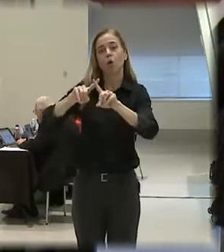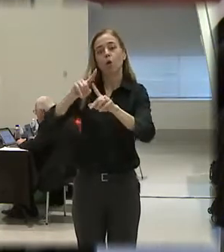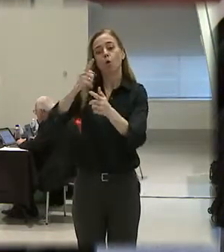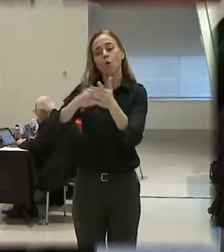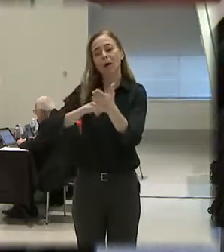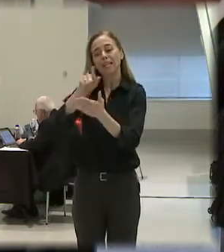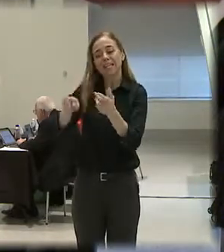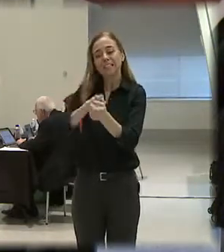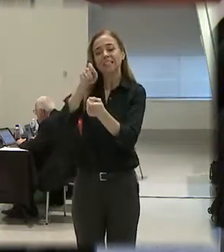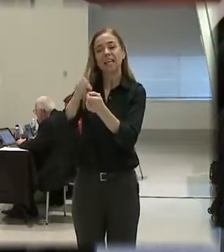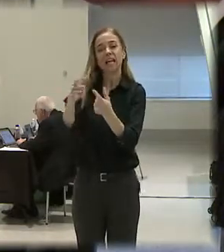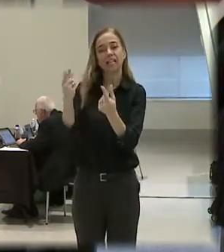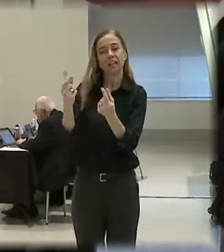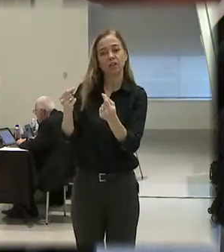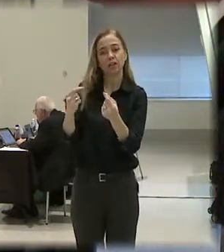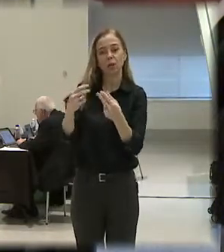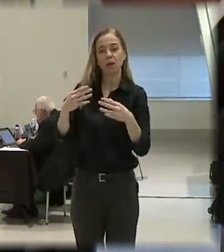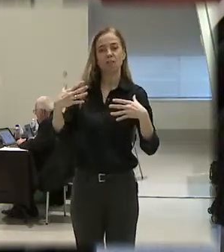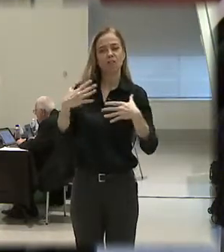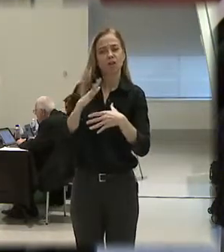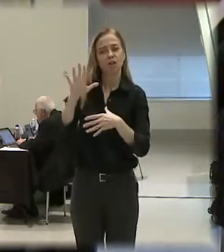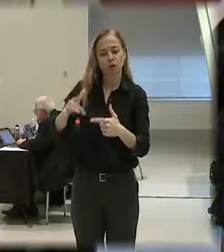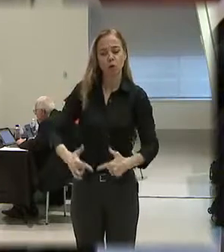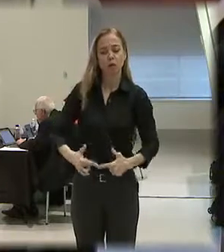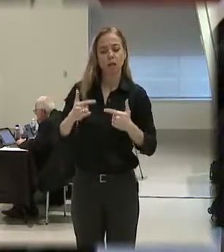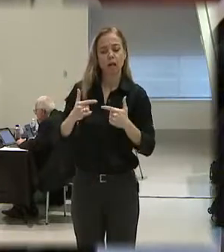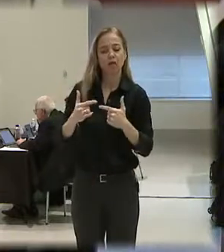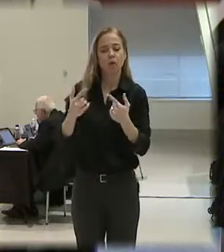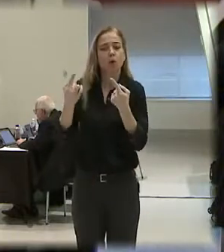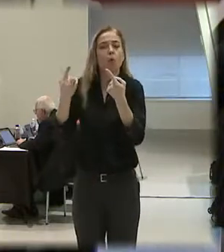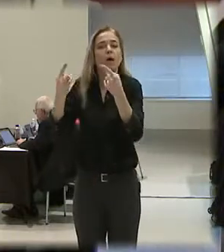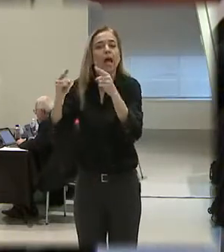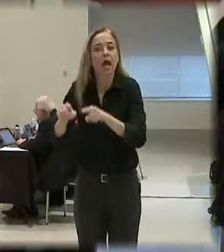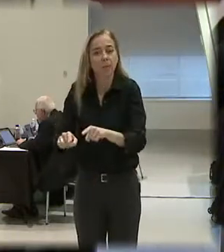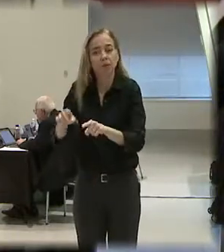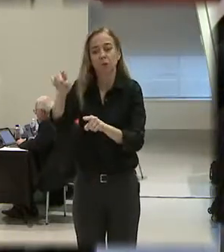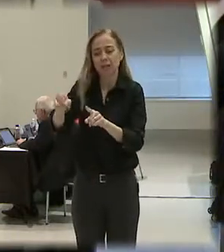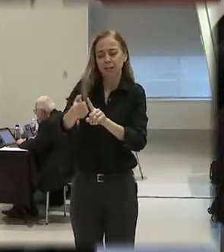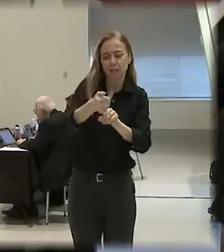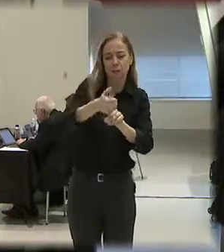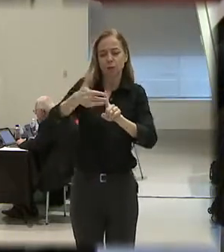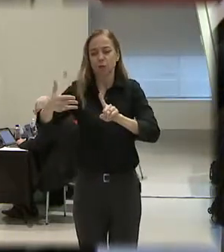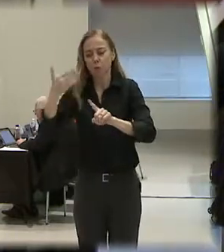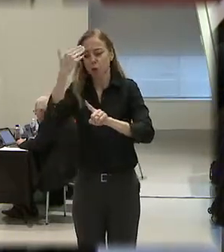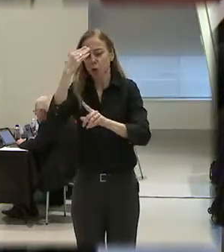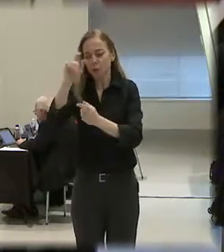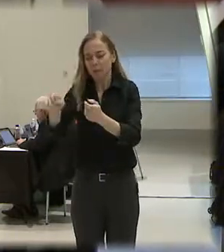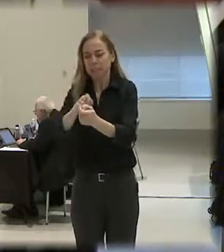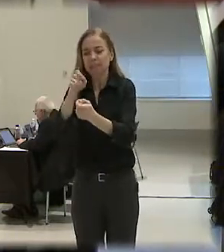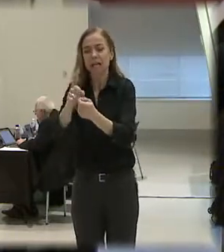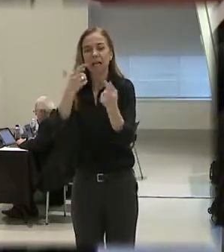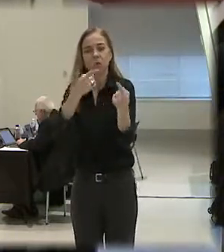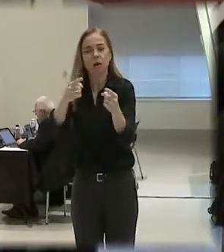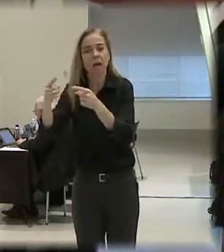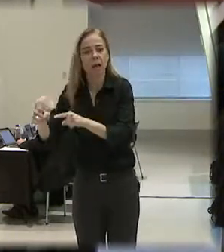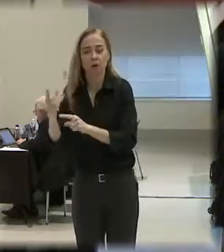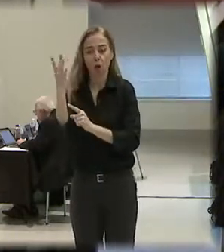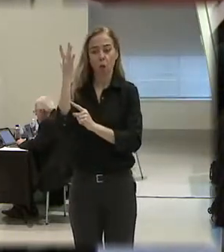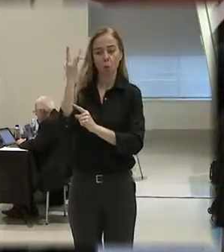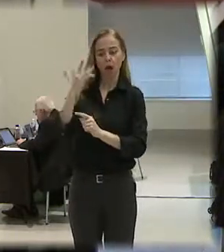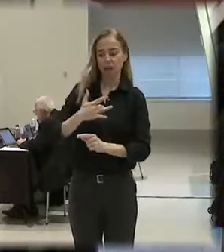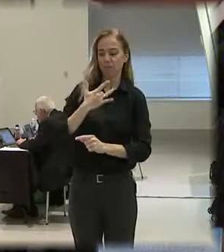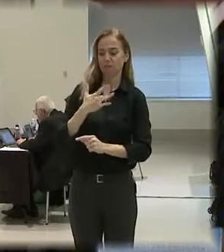this person do that put you in imminent fear of your life? We need to know that. We need to know what happened. And I think we need to know why they